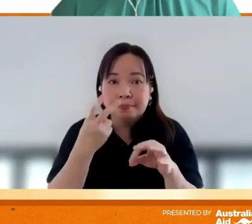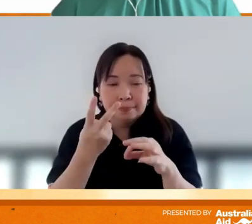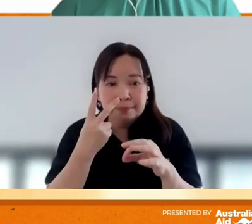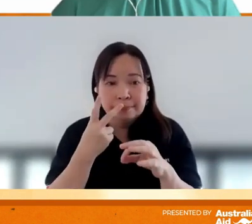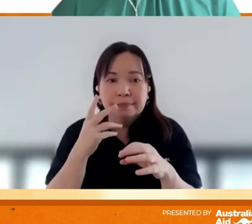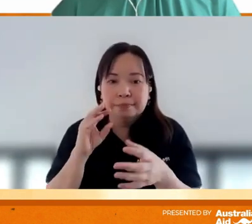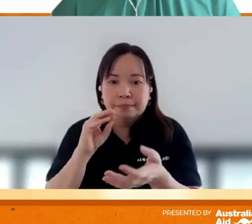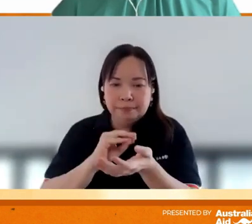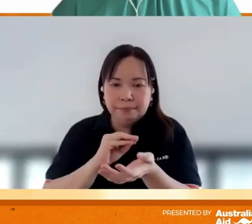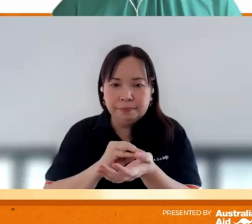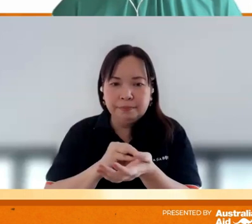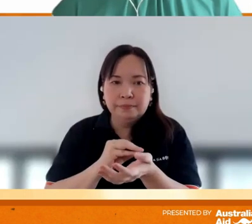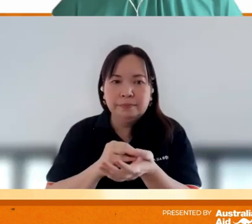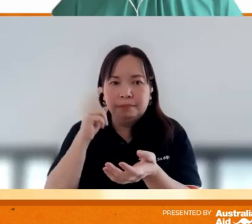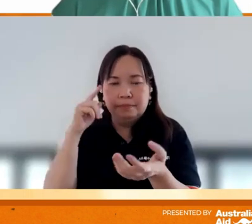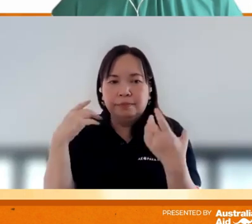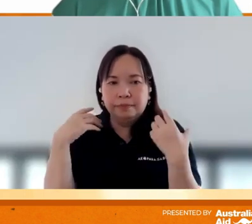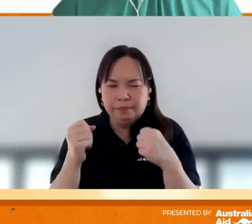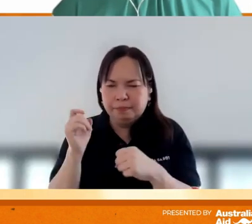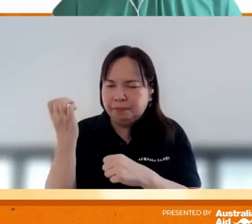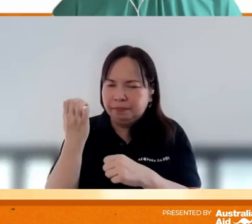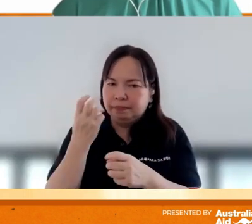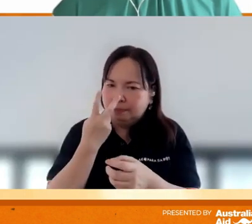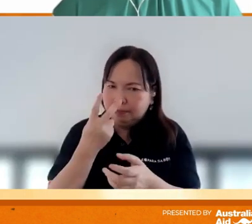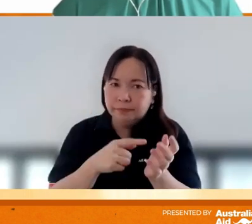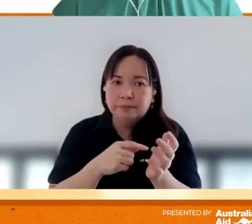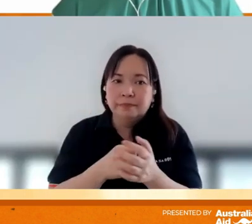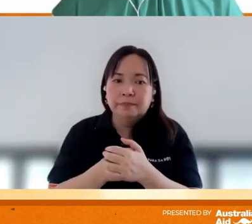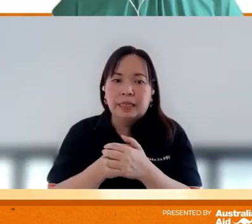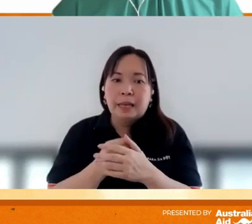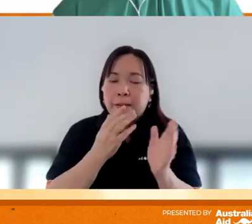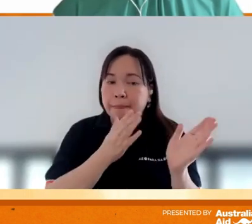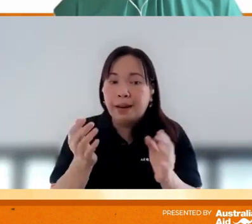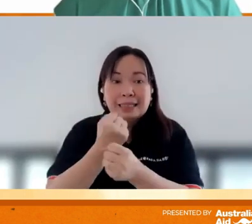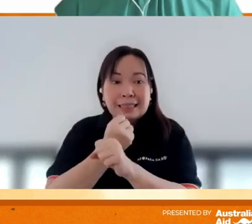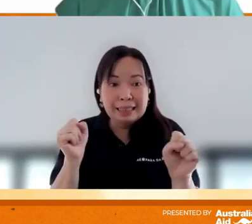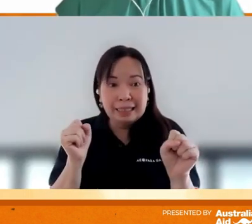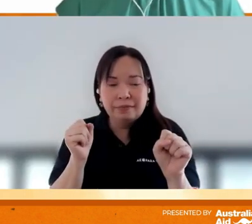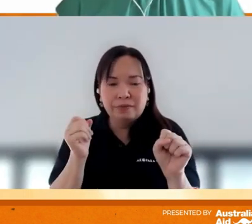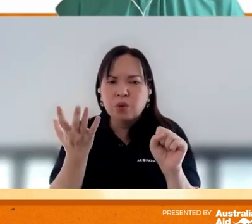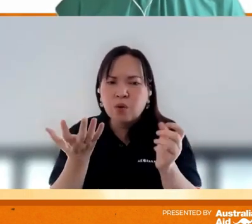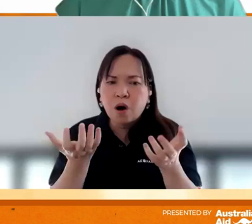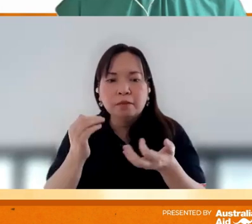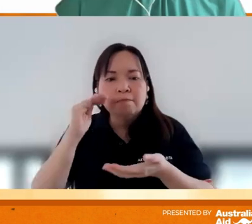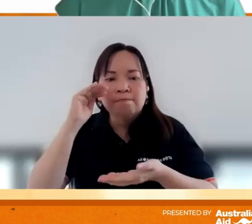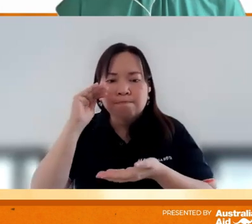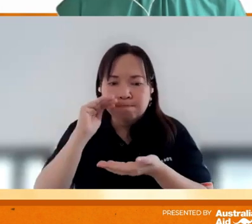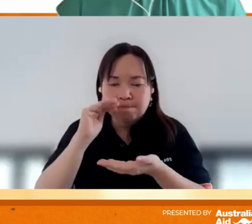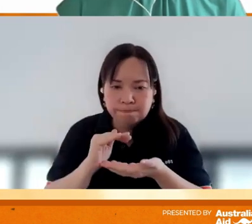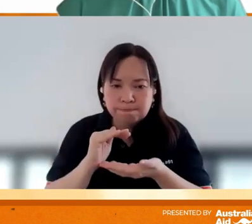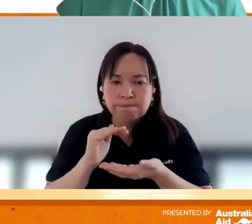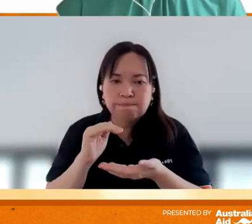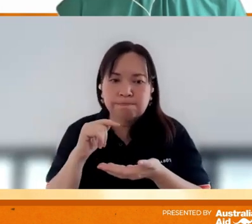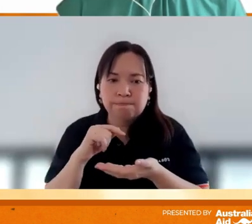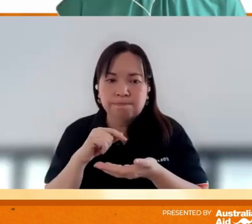soonest possible. Safety planning, kasi we want to reduce sana yung yung severity ng